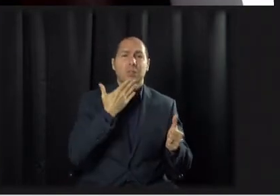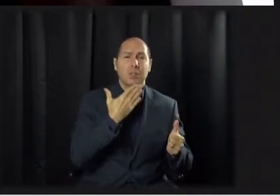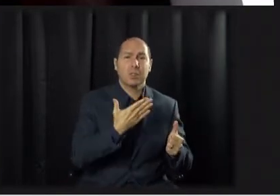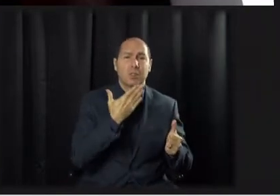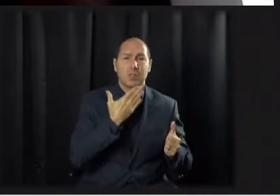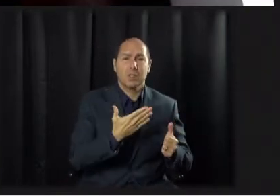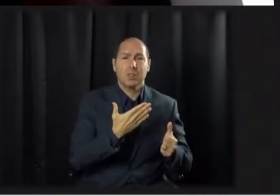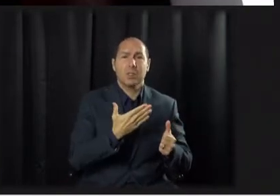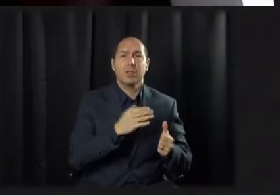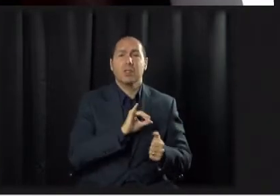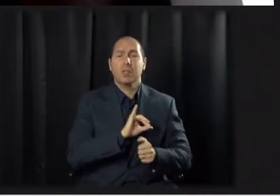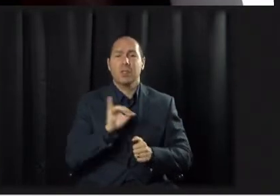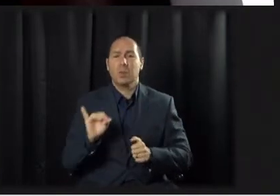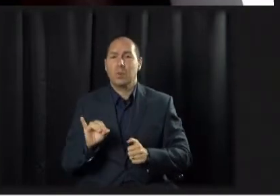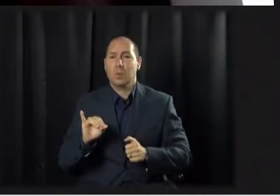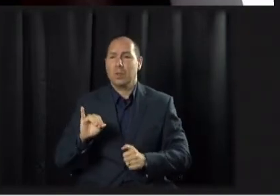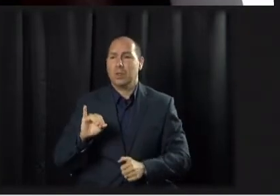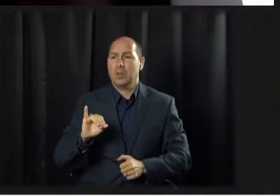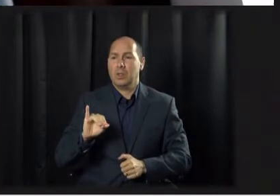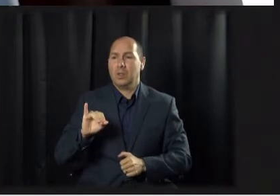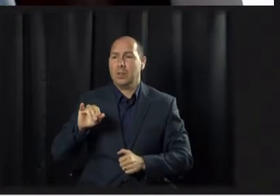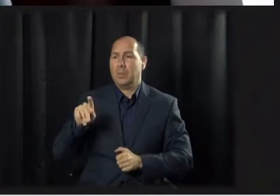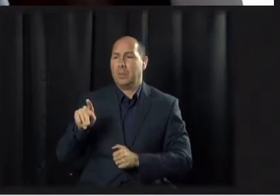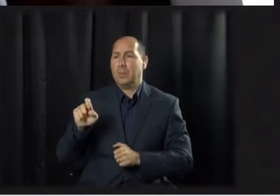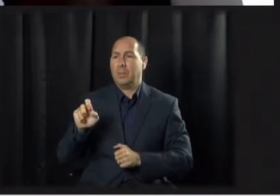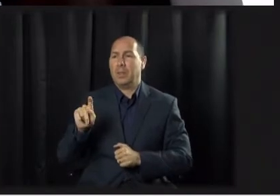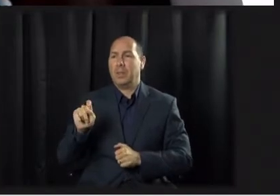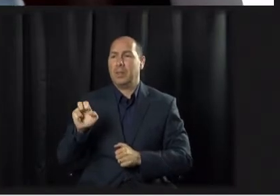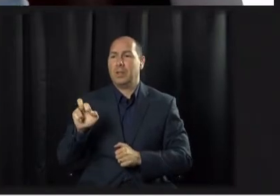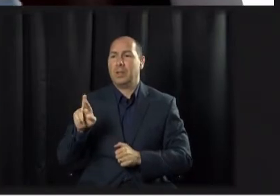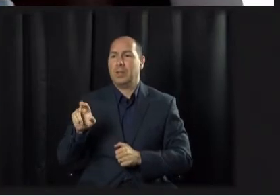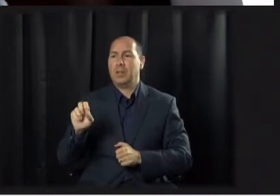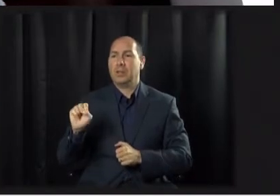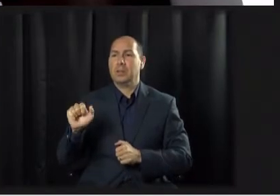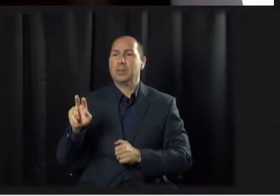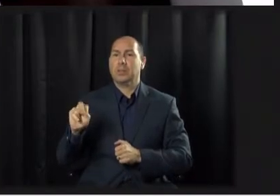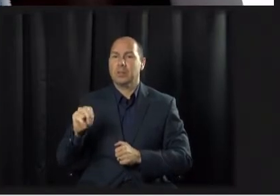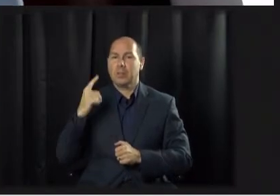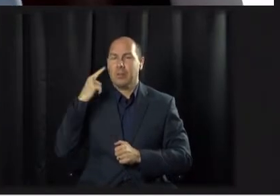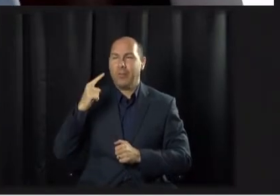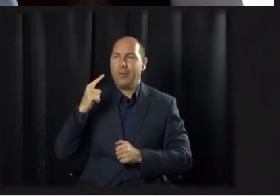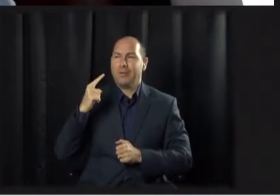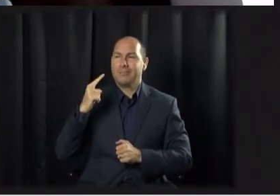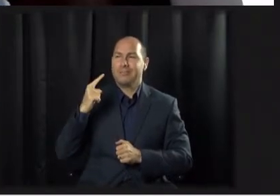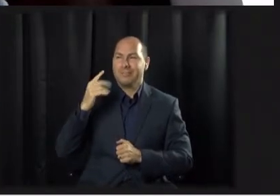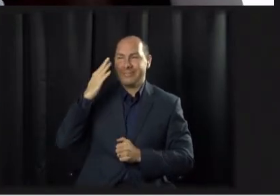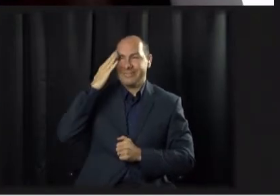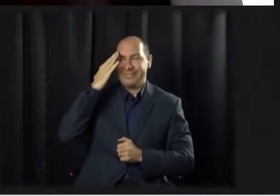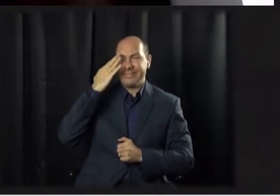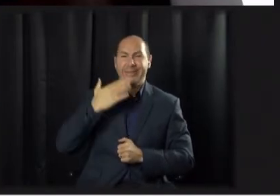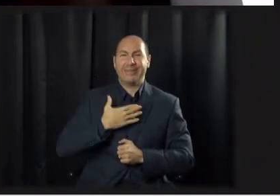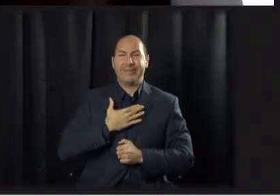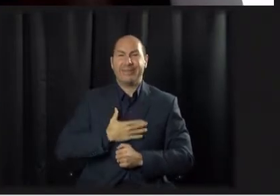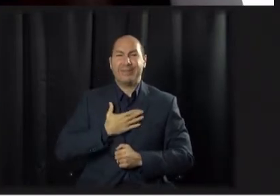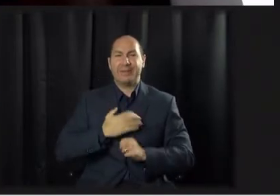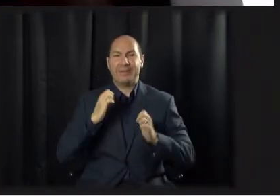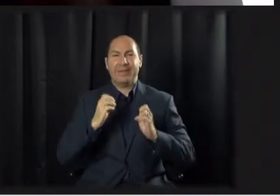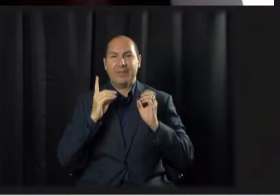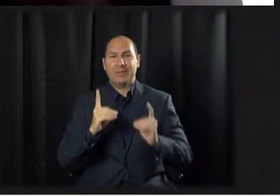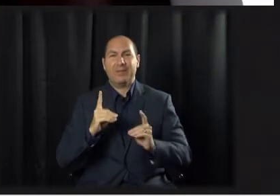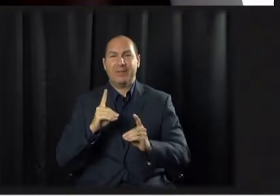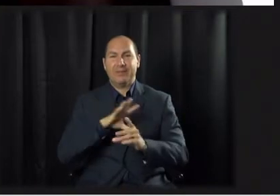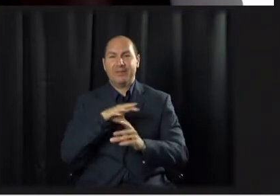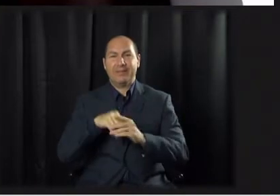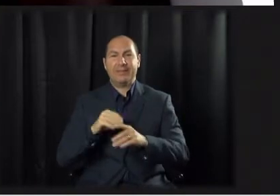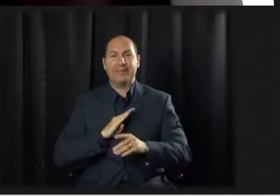Justin Peterson for the acknowledgement as an educator on the board. My interest is really supporting the